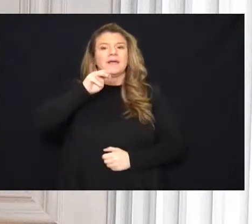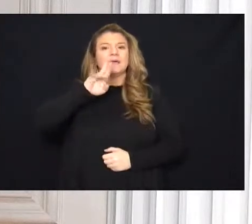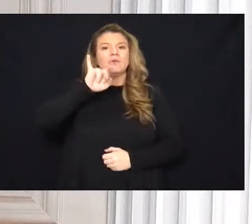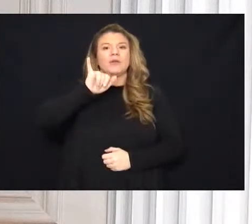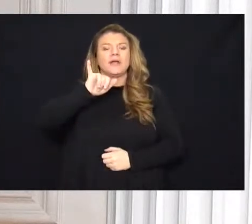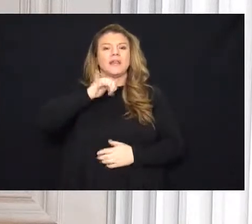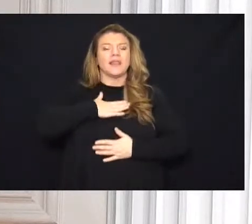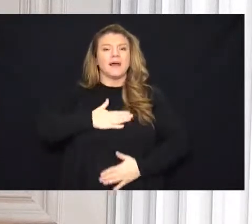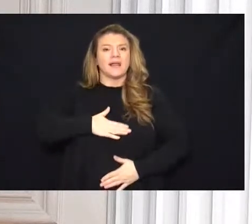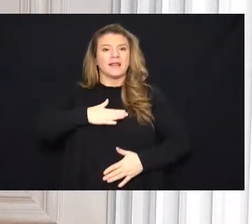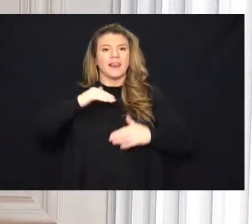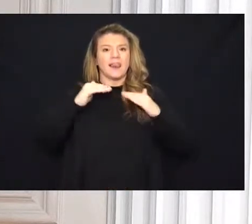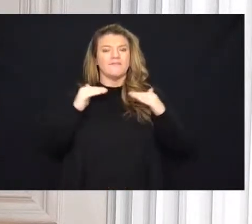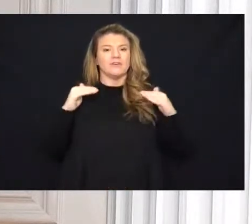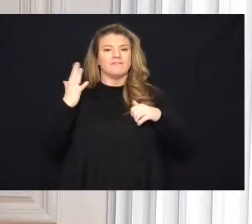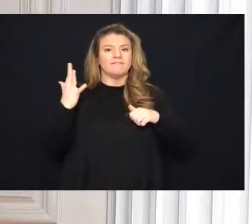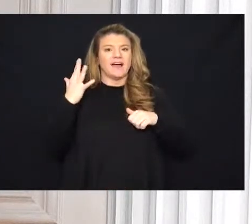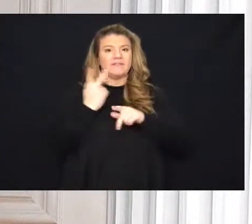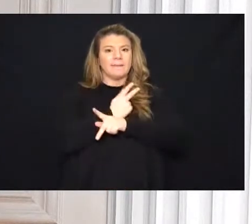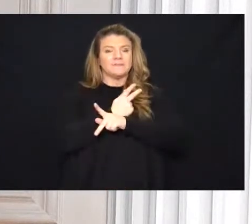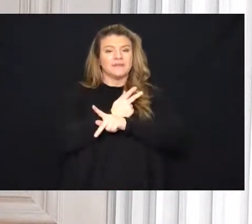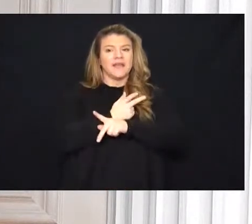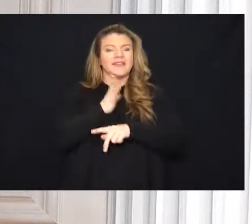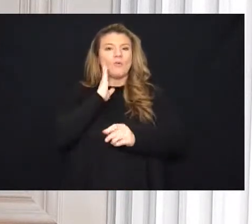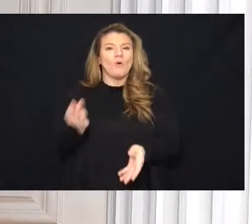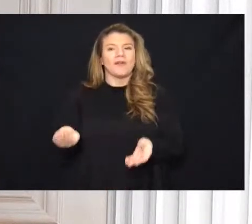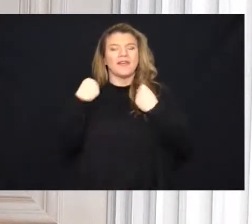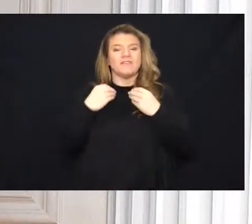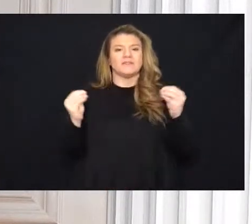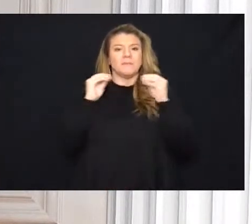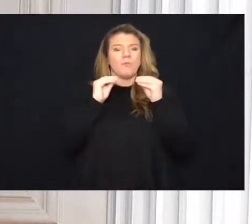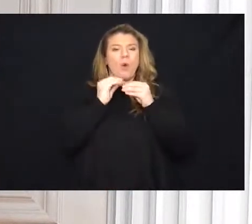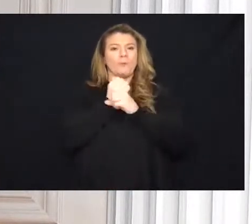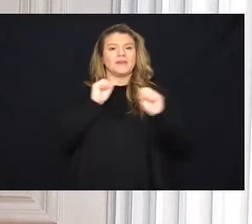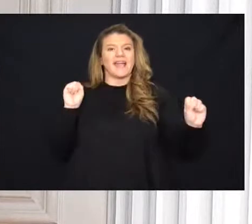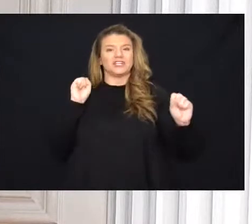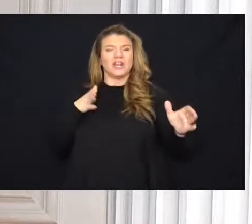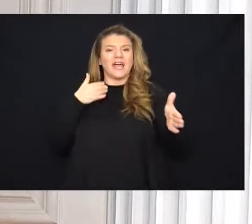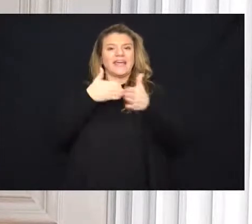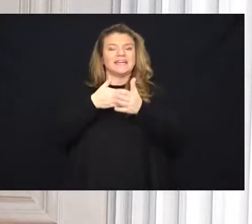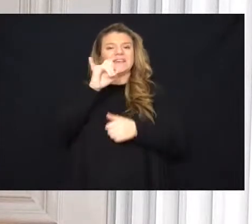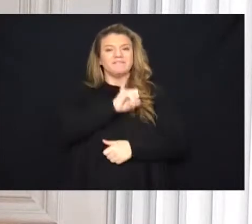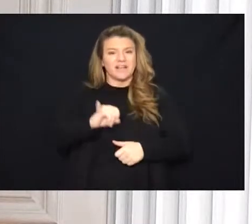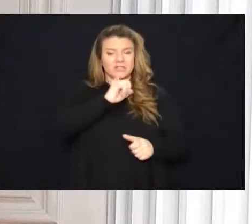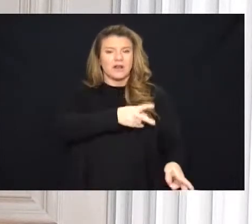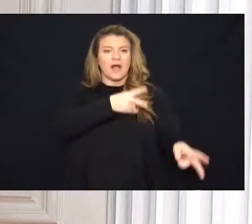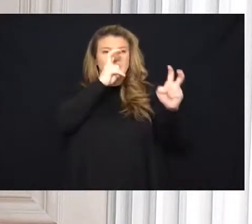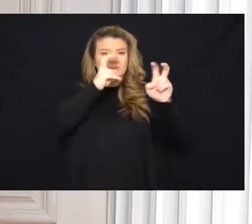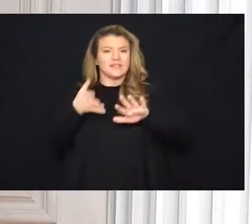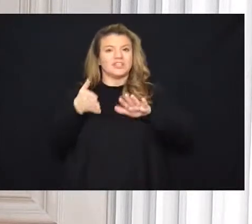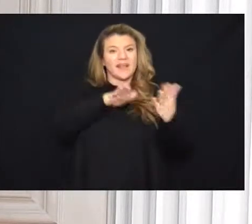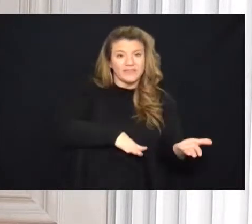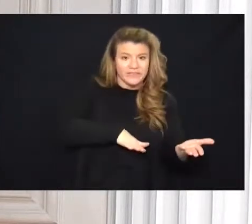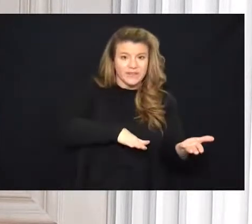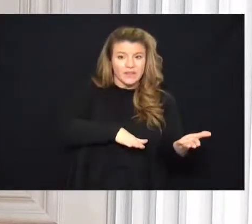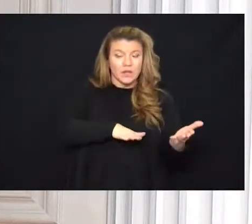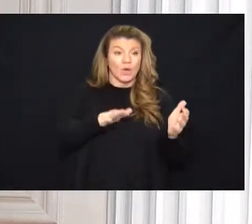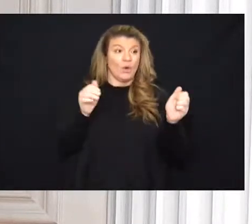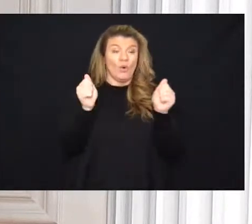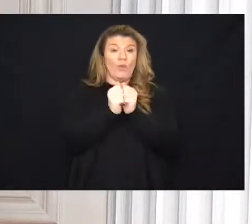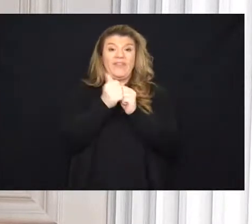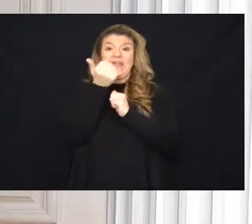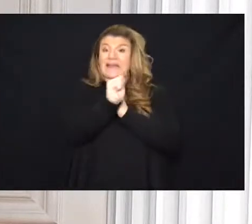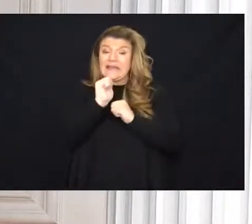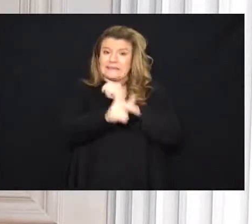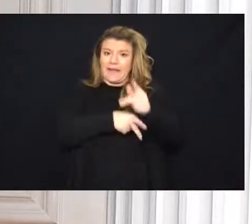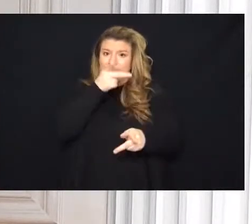times, which will give us more immune protection against infection, hospitalization, and death with any form of